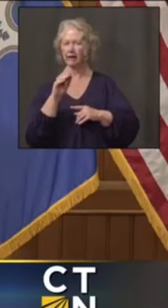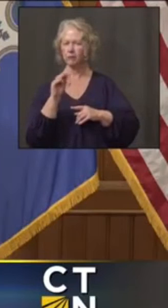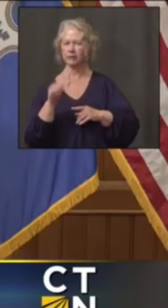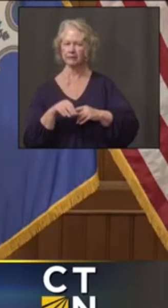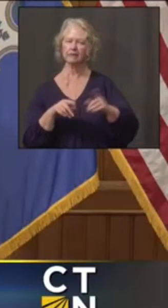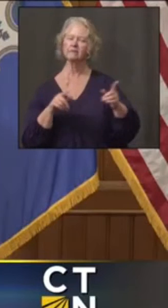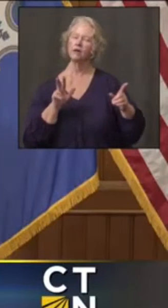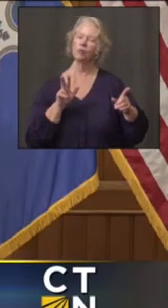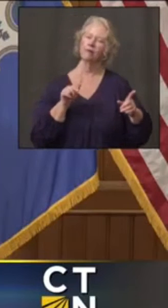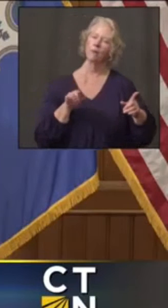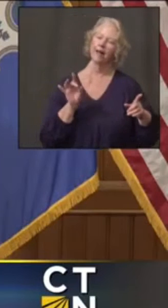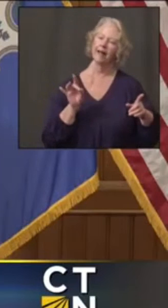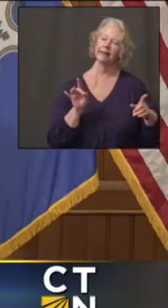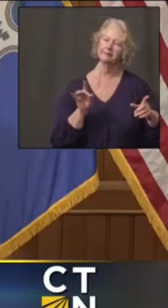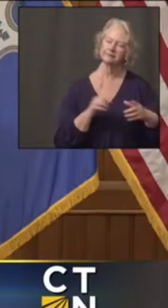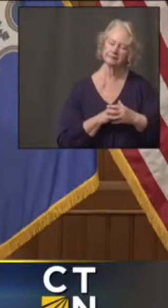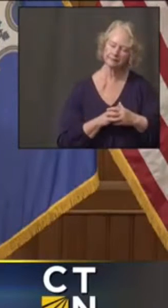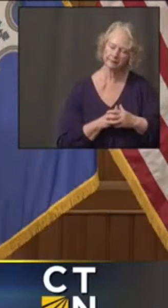3.8%.